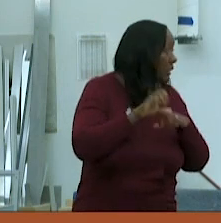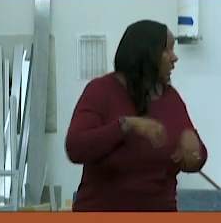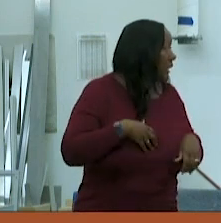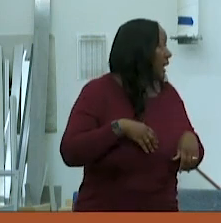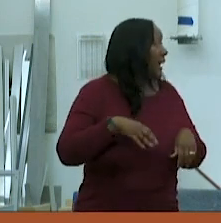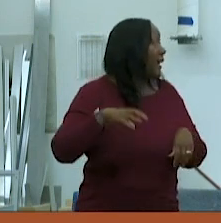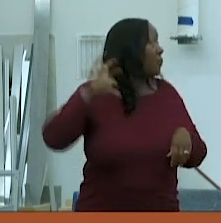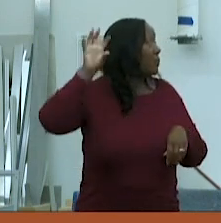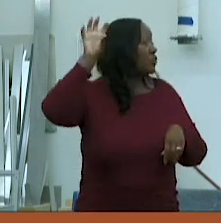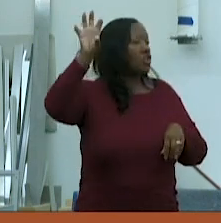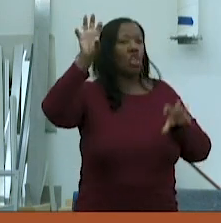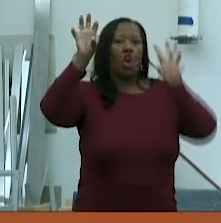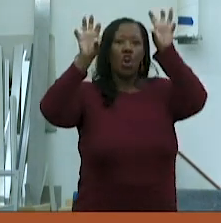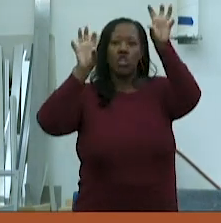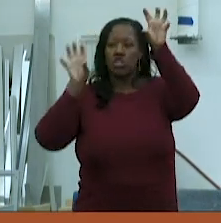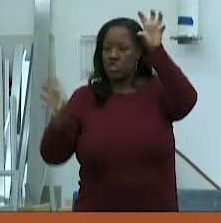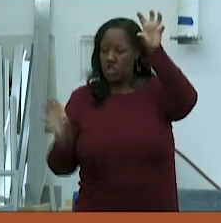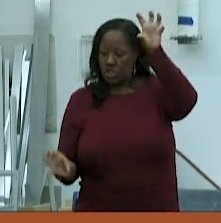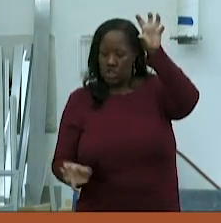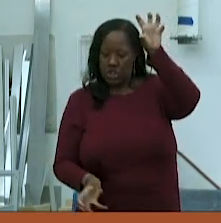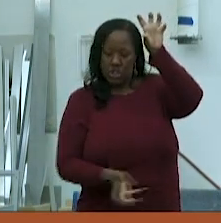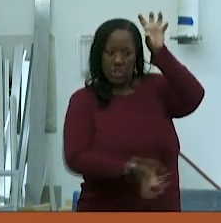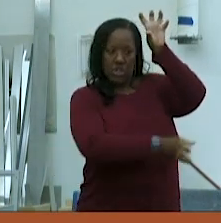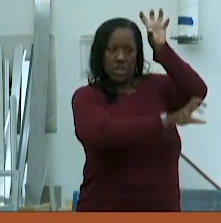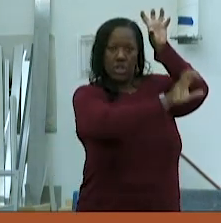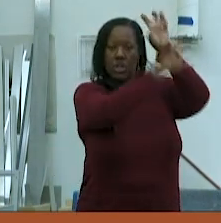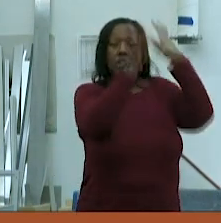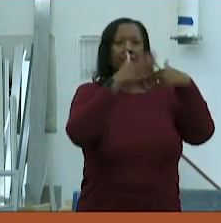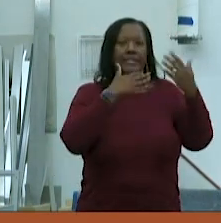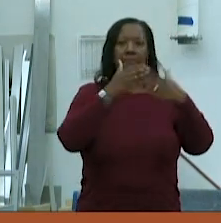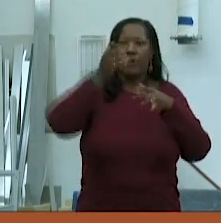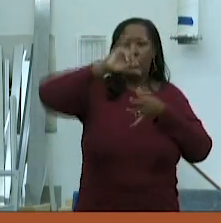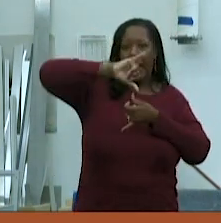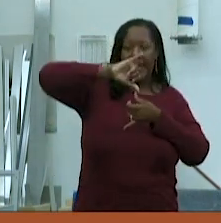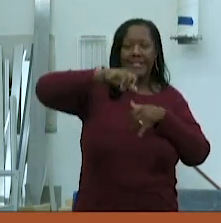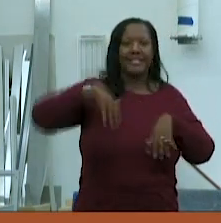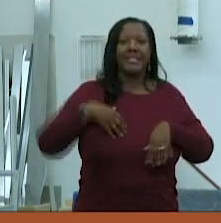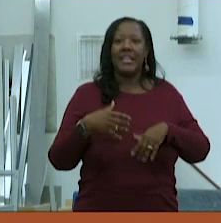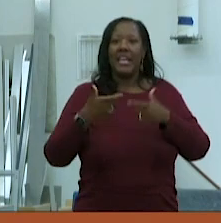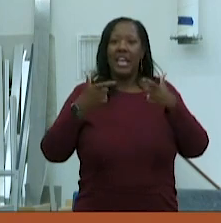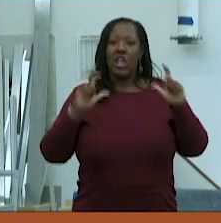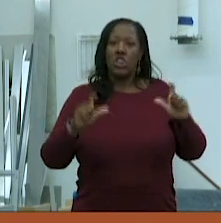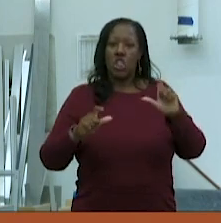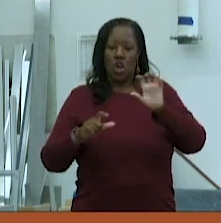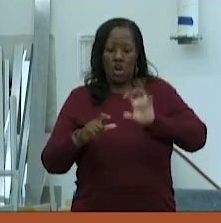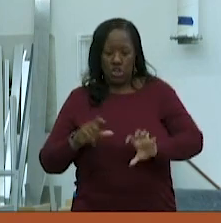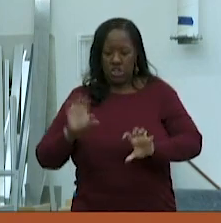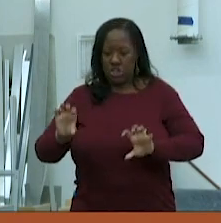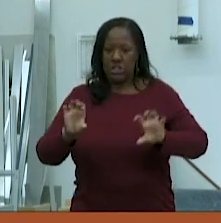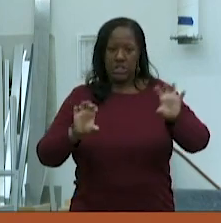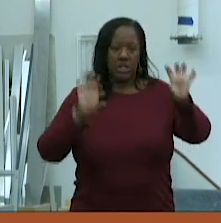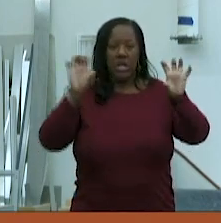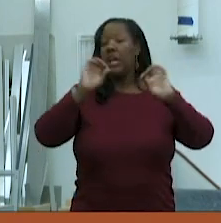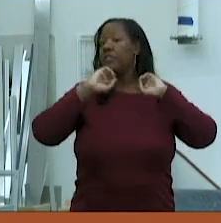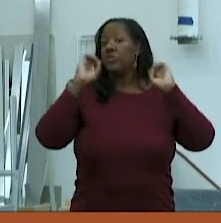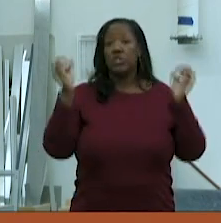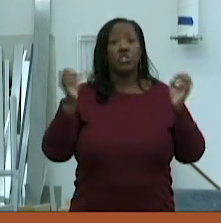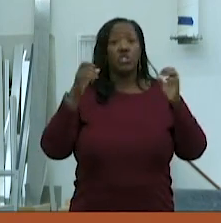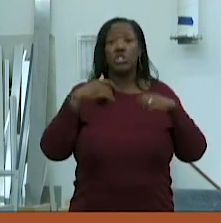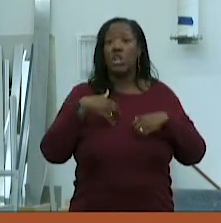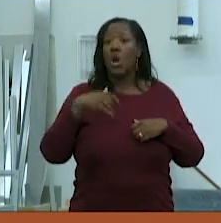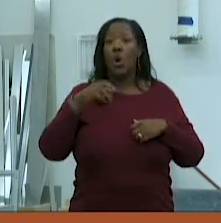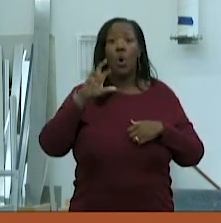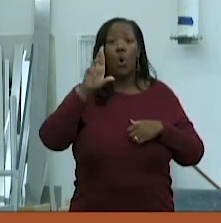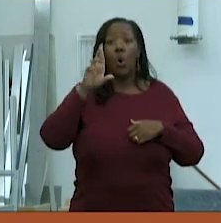easily handling at various heights and large legible icons representing the environment. The game has no reset or end and